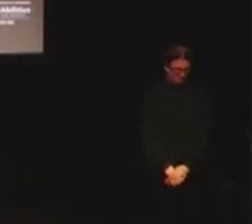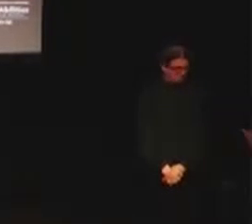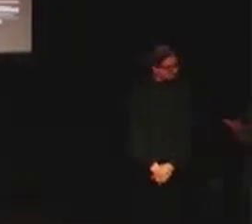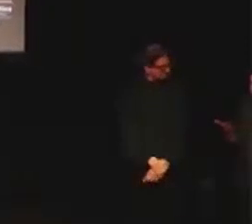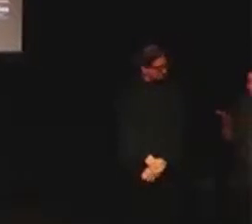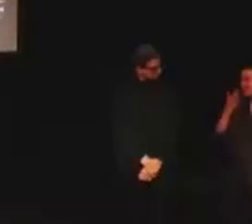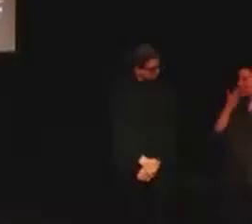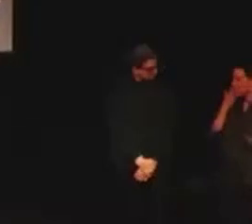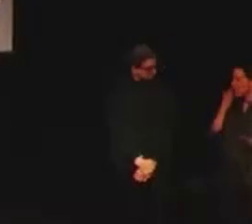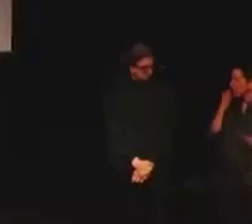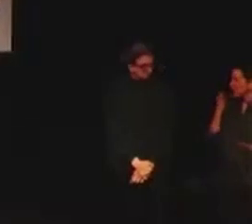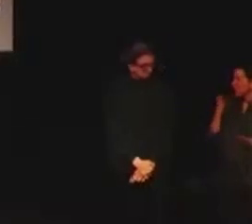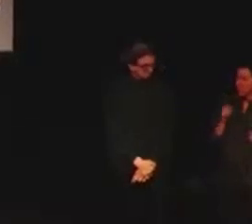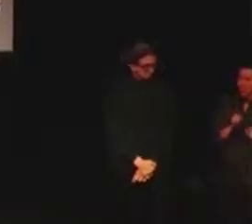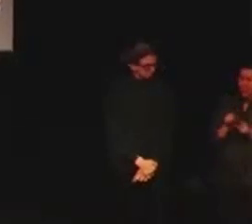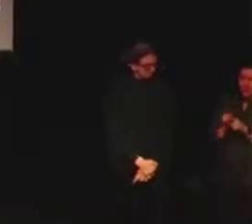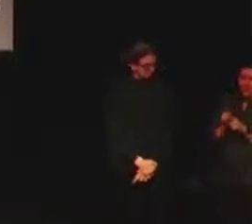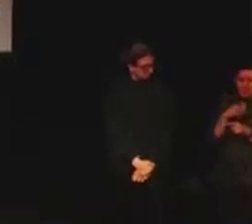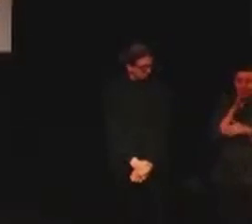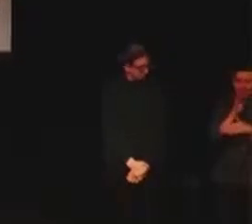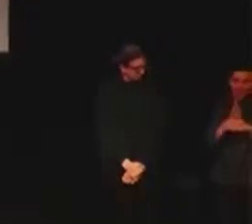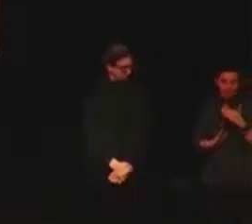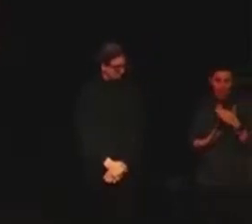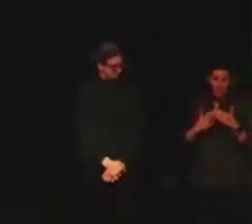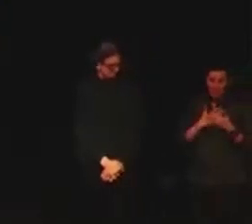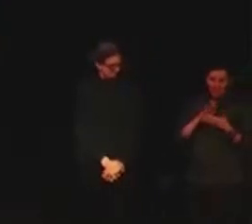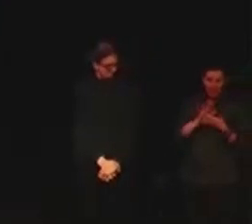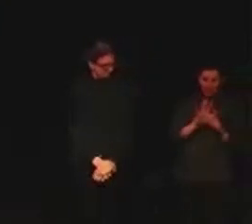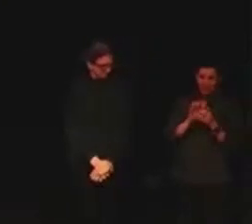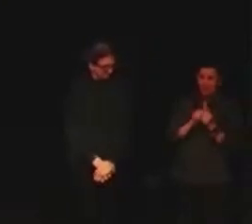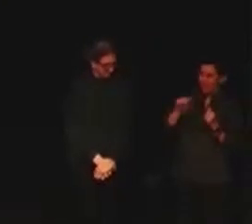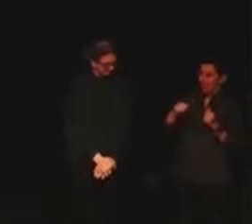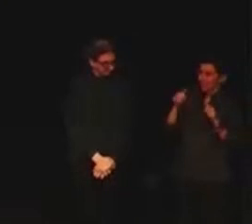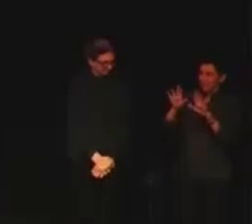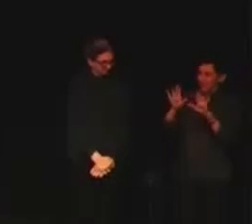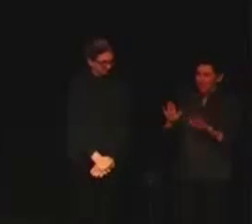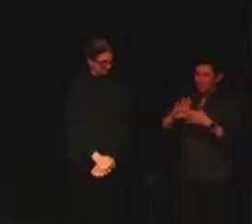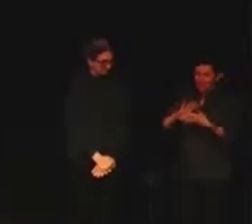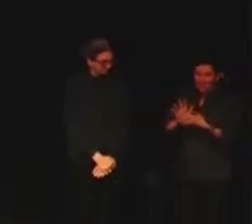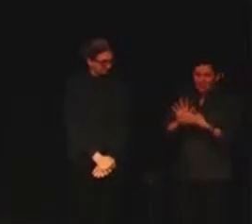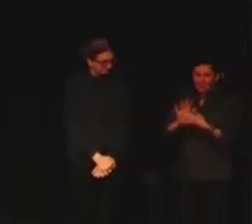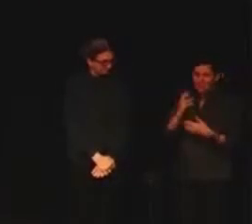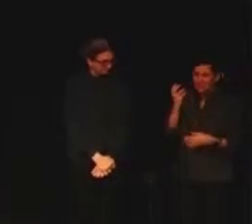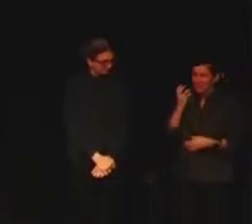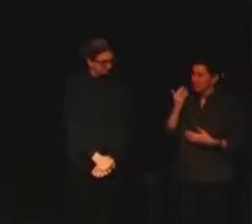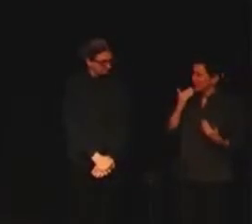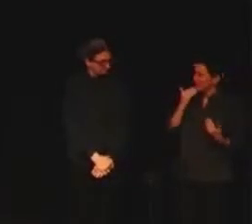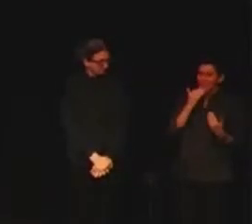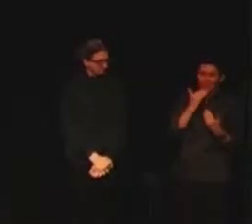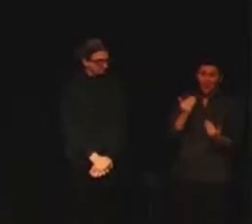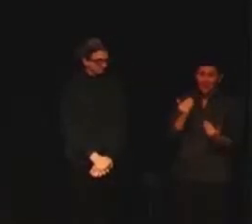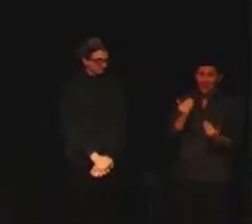Thank you. I'm also really humbled to be in a lineup of such amazing and powerful films. So thank you